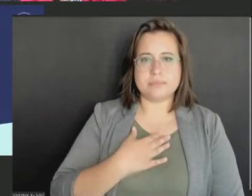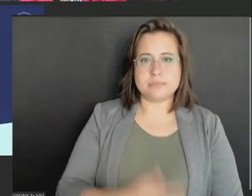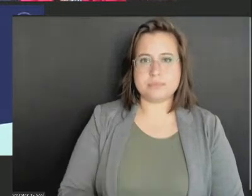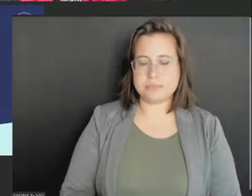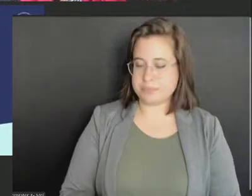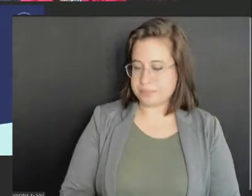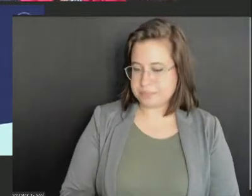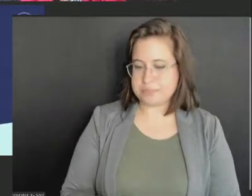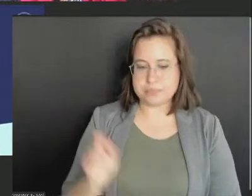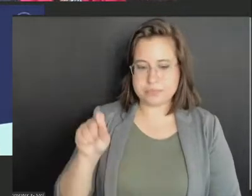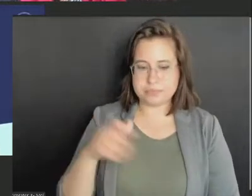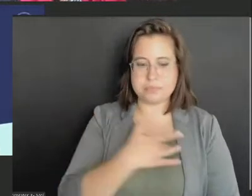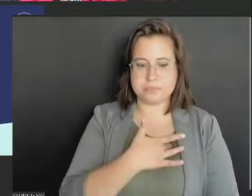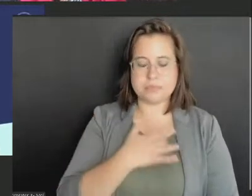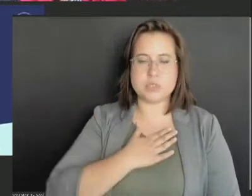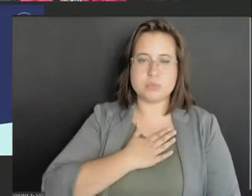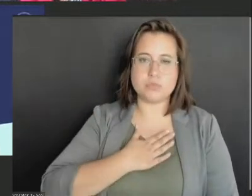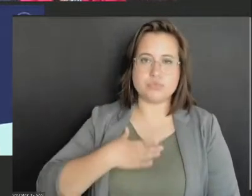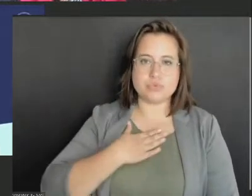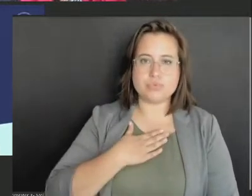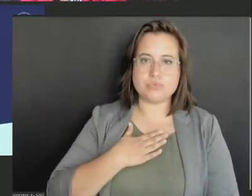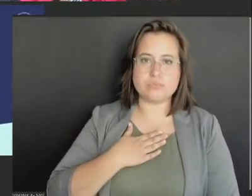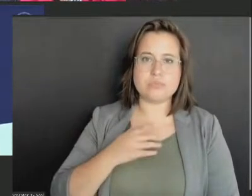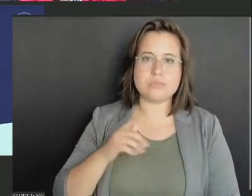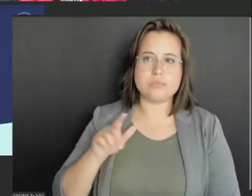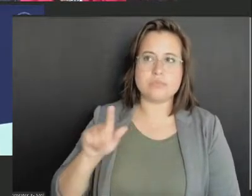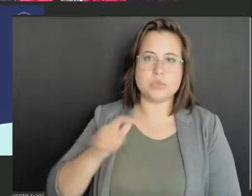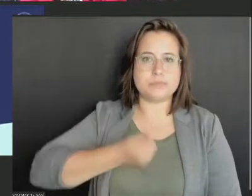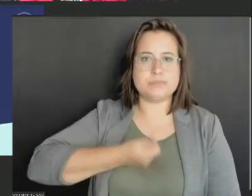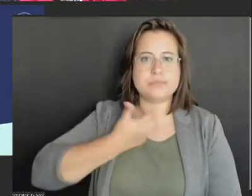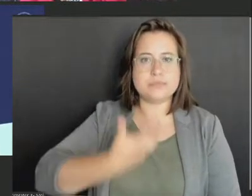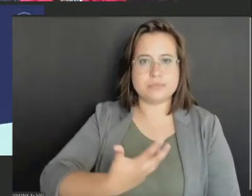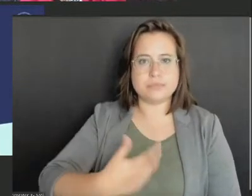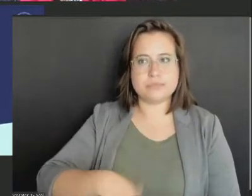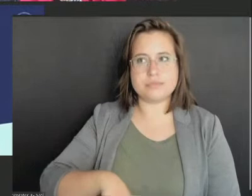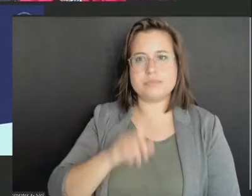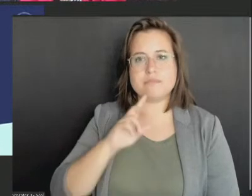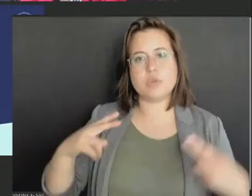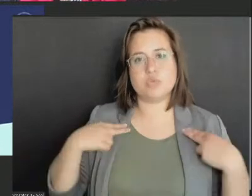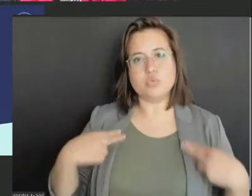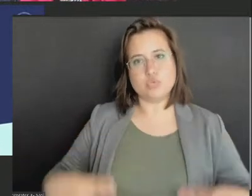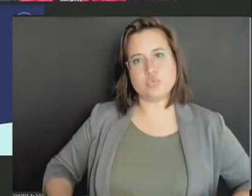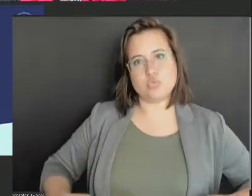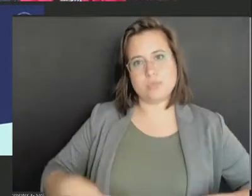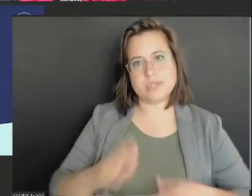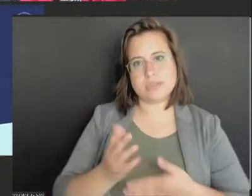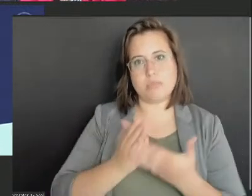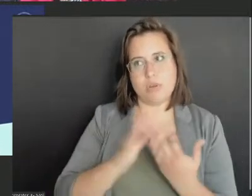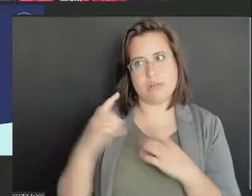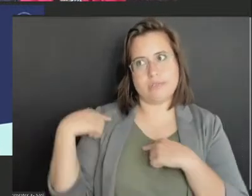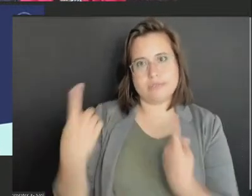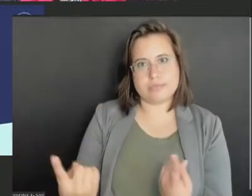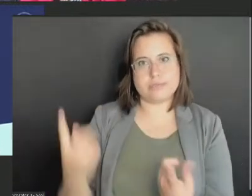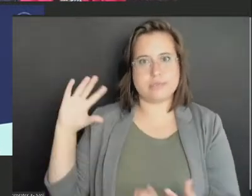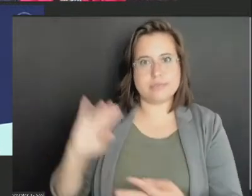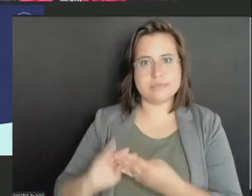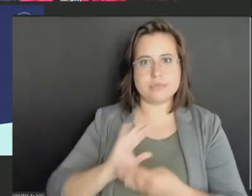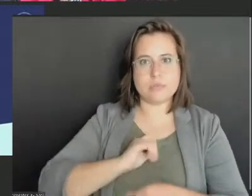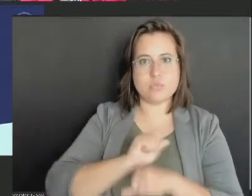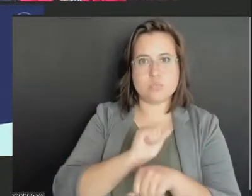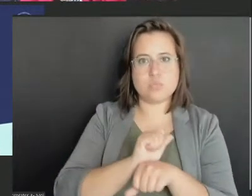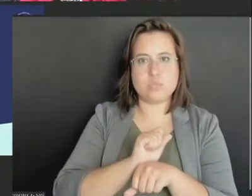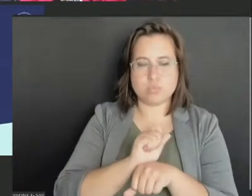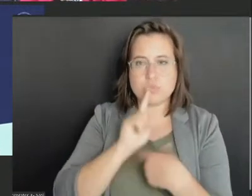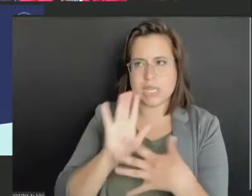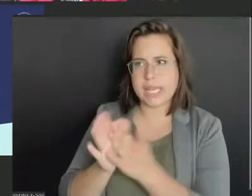Very much appreciate you sharing the very human component of all of this work, right? And it's not to be driven only by the